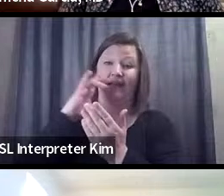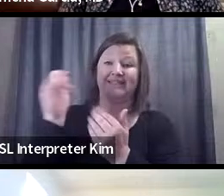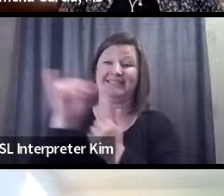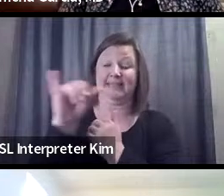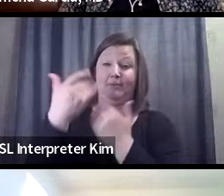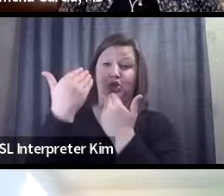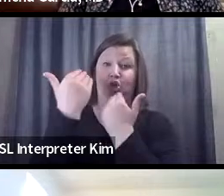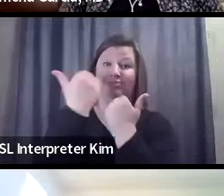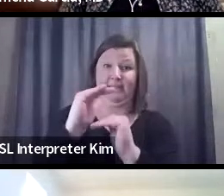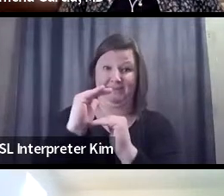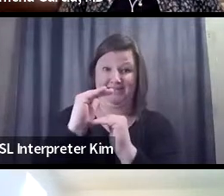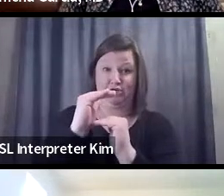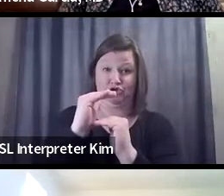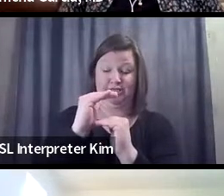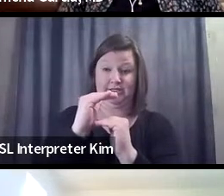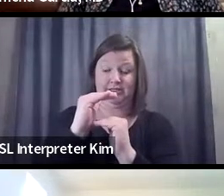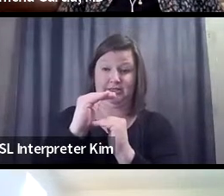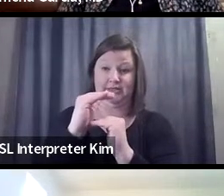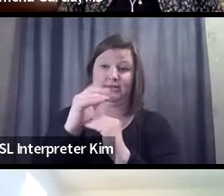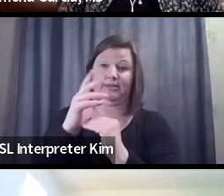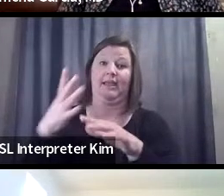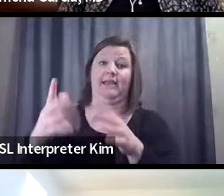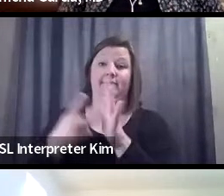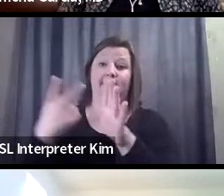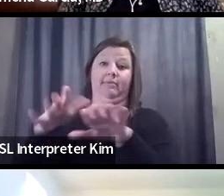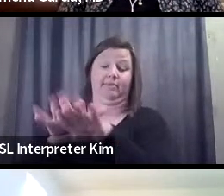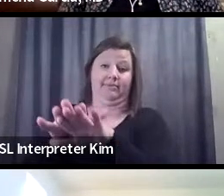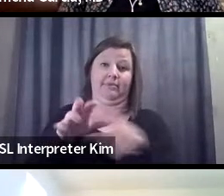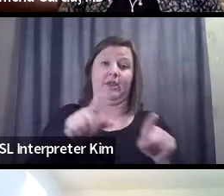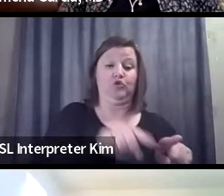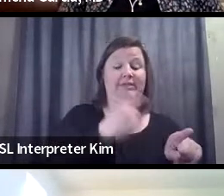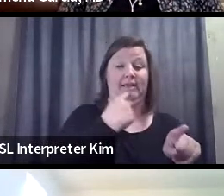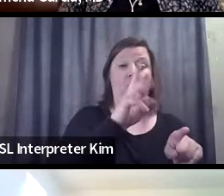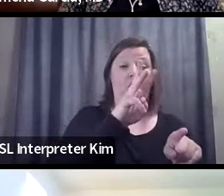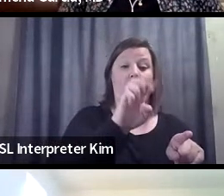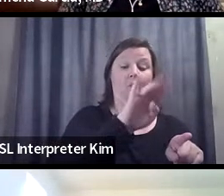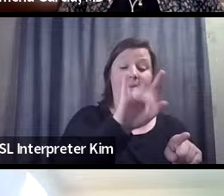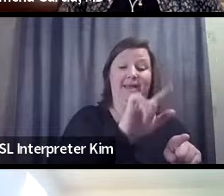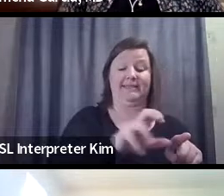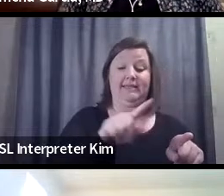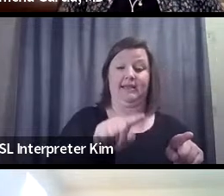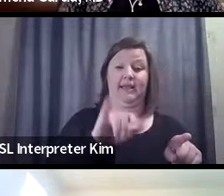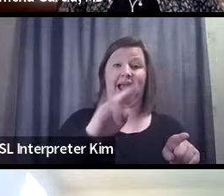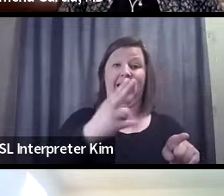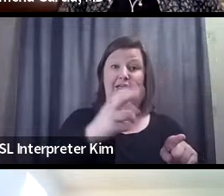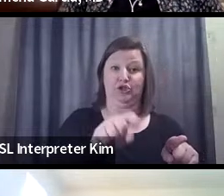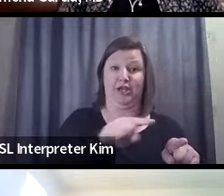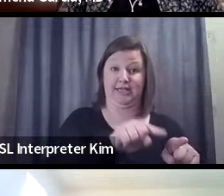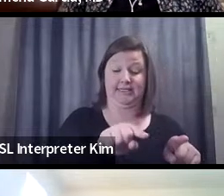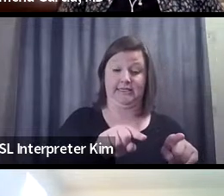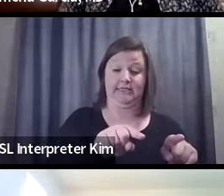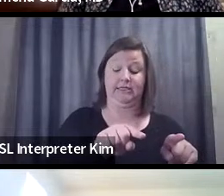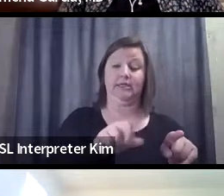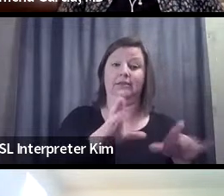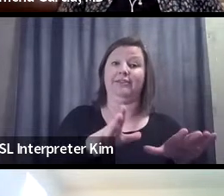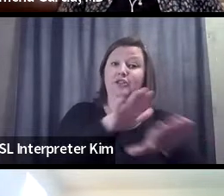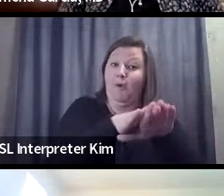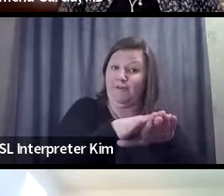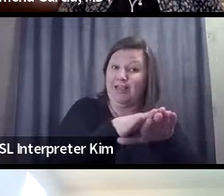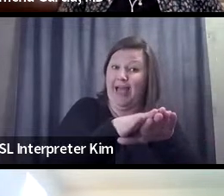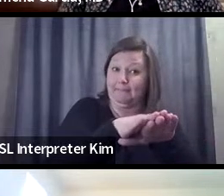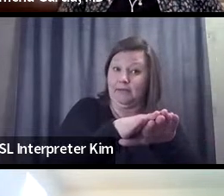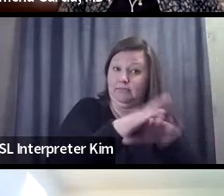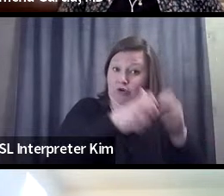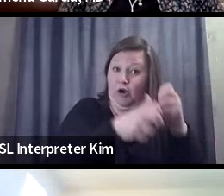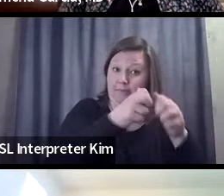that you described for the Kansas data sources, the two sources we had. I'm wondering if there are any overlapping limitations between